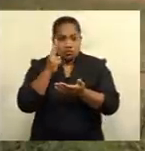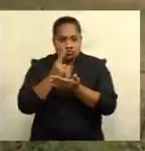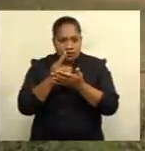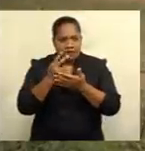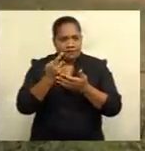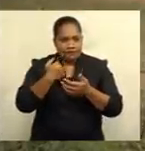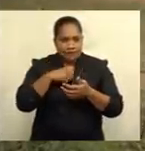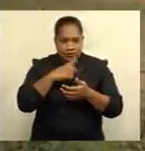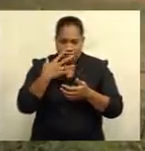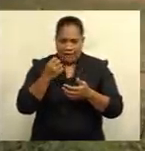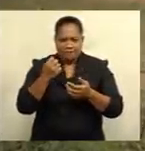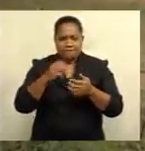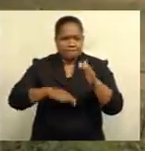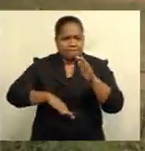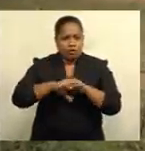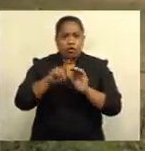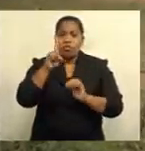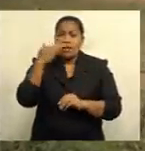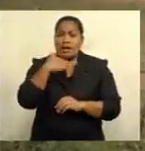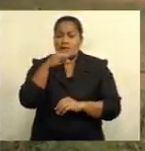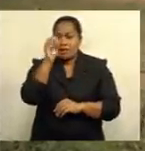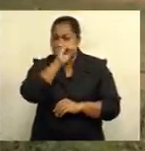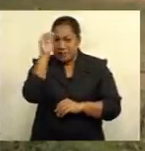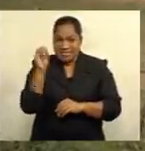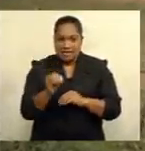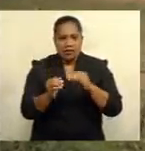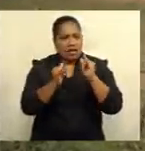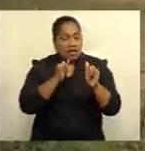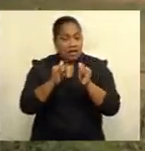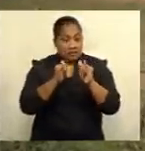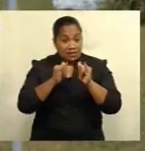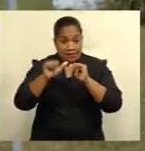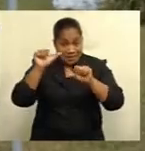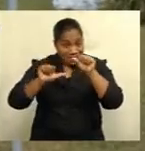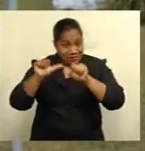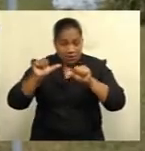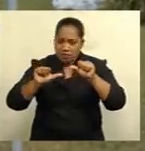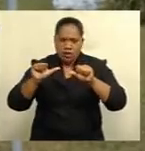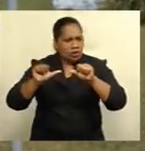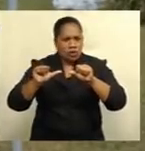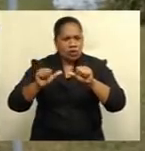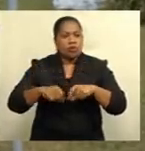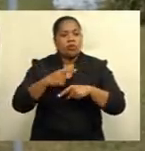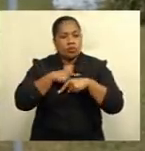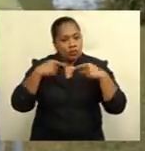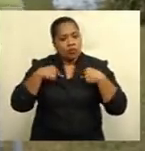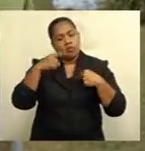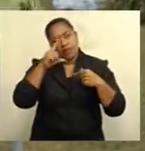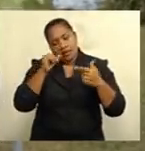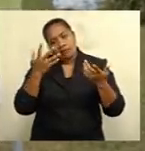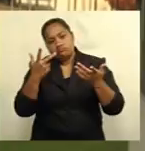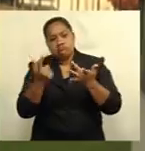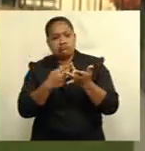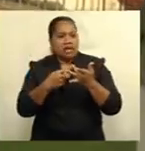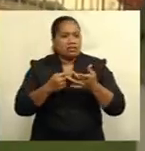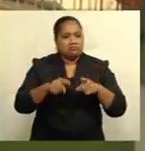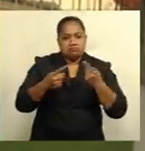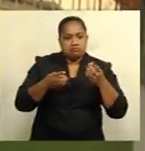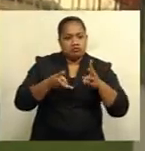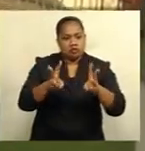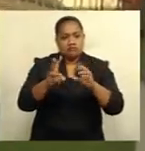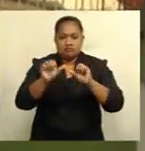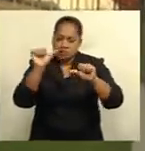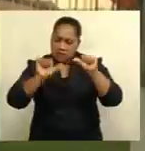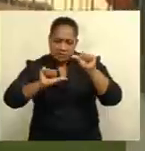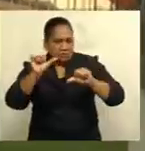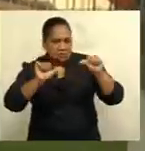full 100% exam-oriented assessment. We can also have other forms of assessment. A number